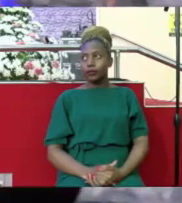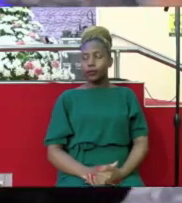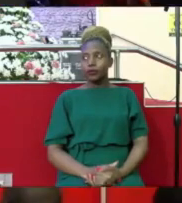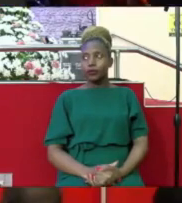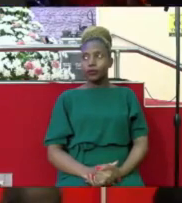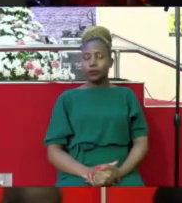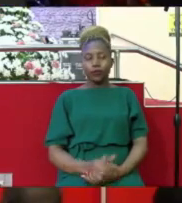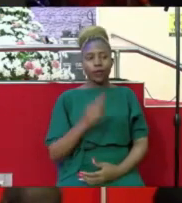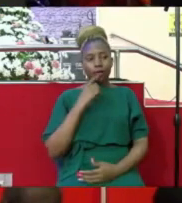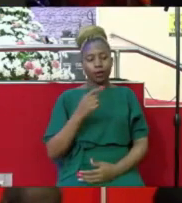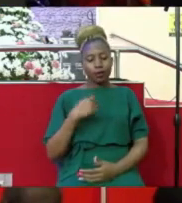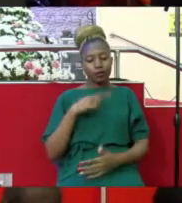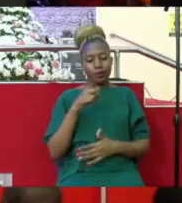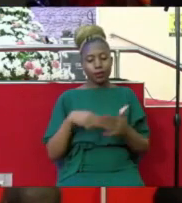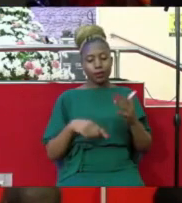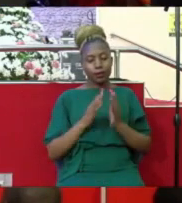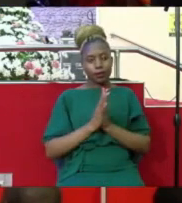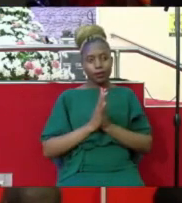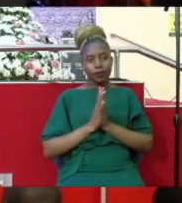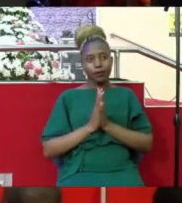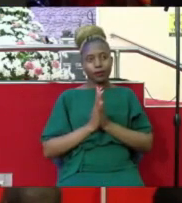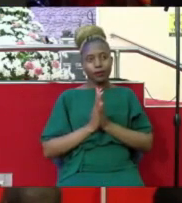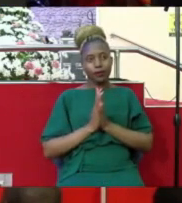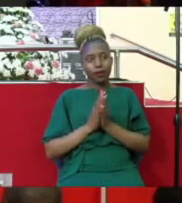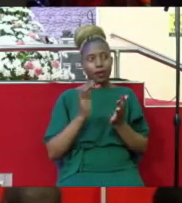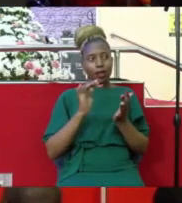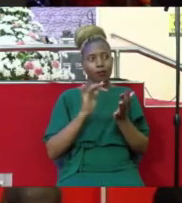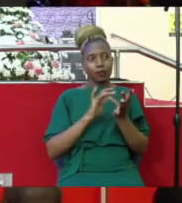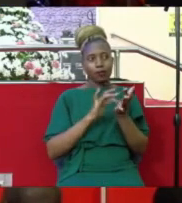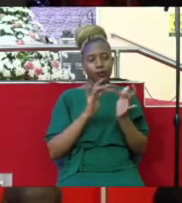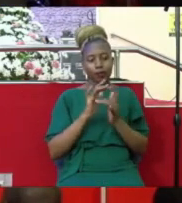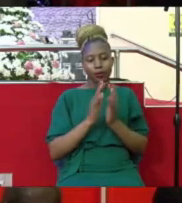It tells me in Genesis 1